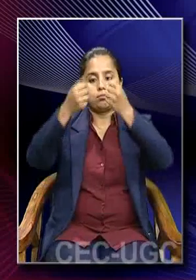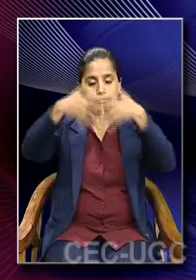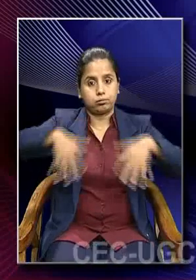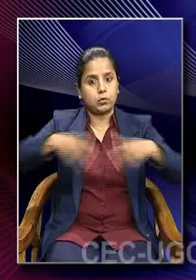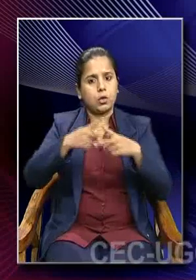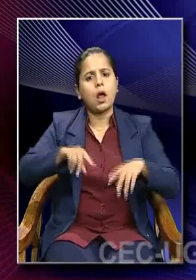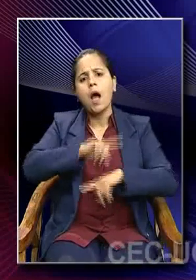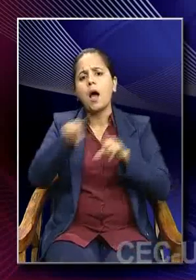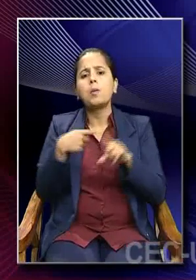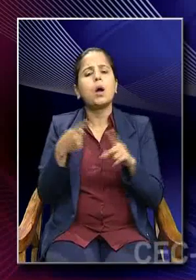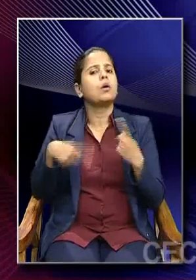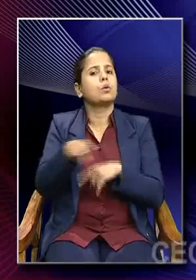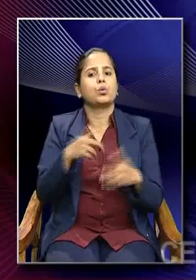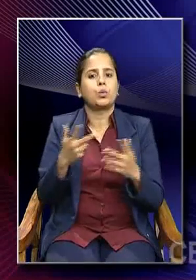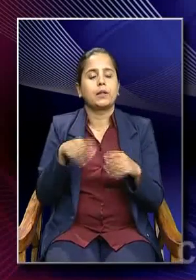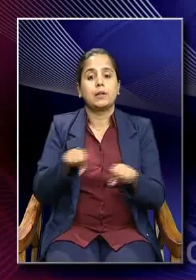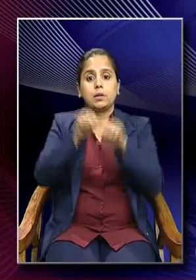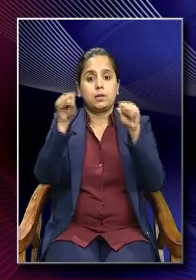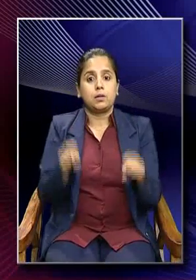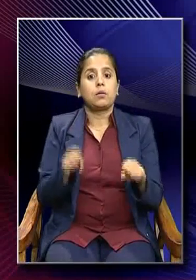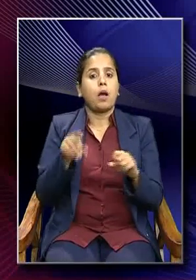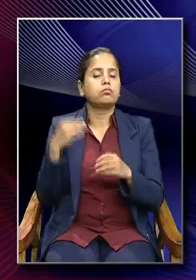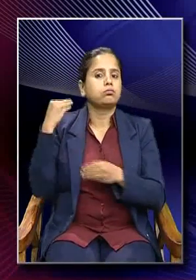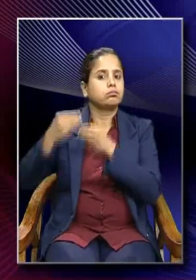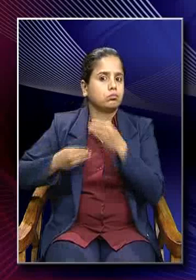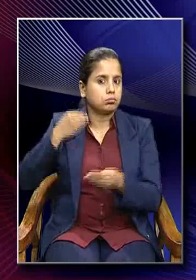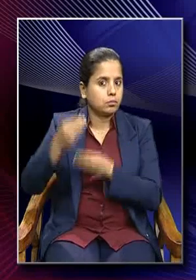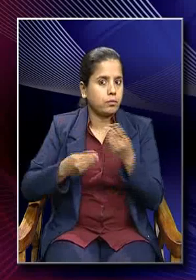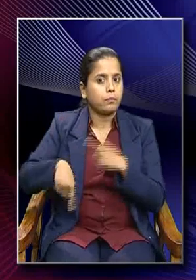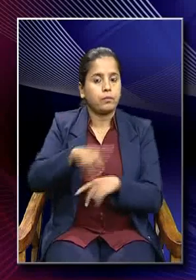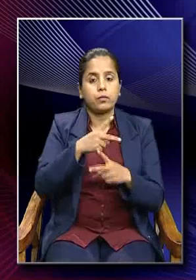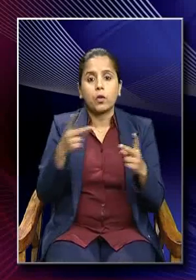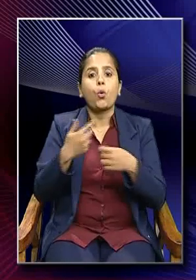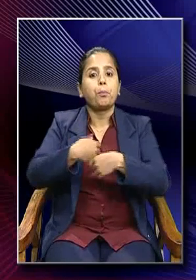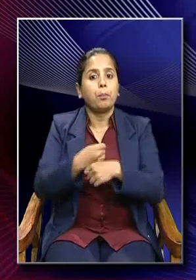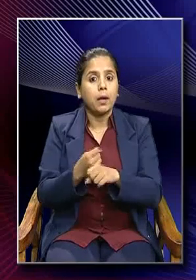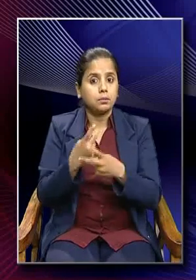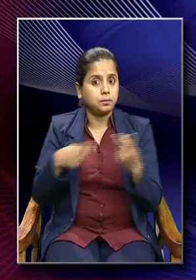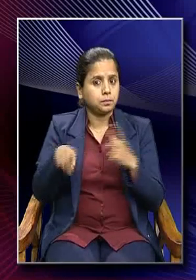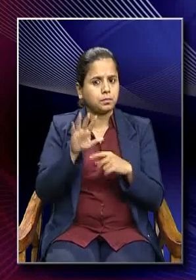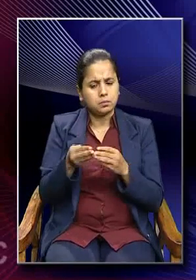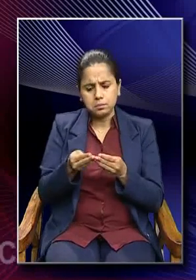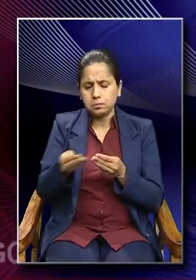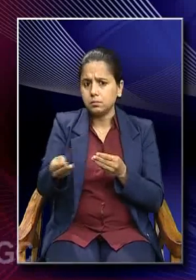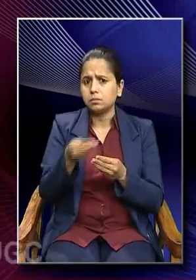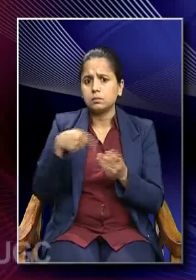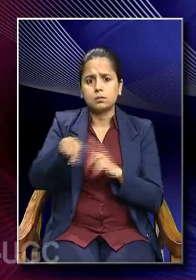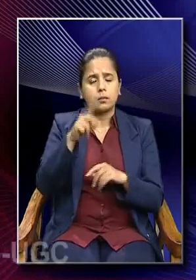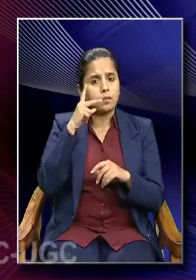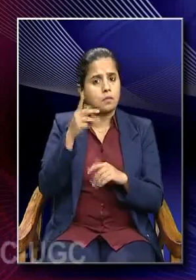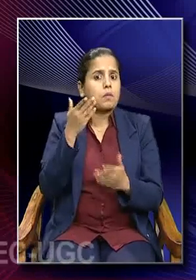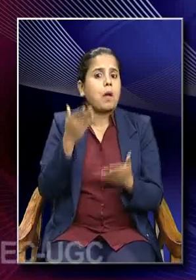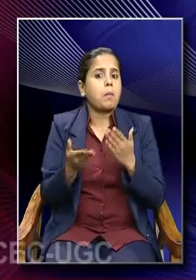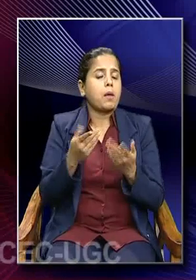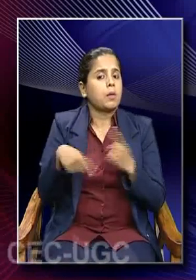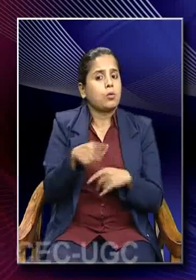is all about. A system of generation of energy resources which is near to the place it